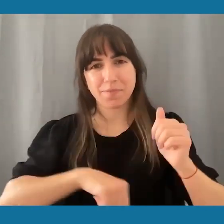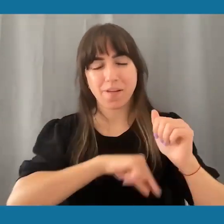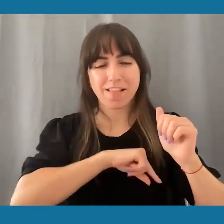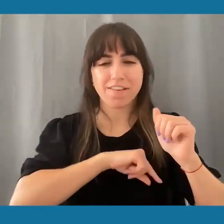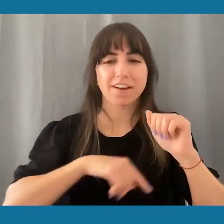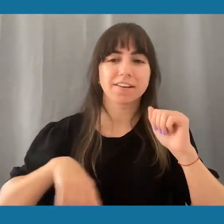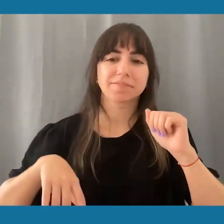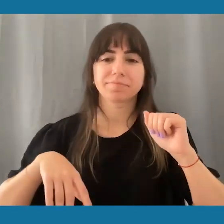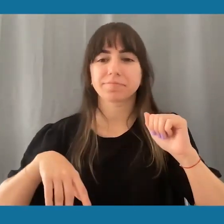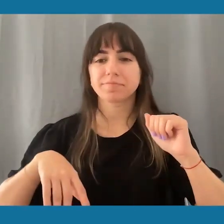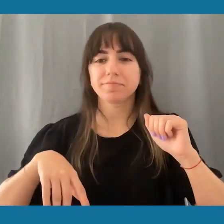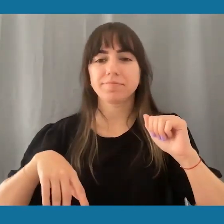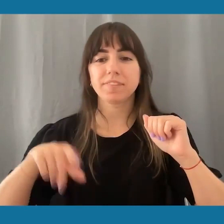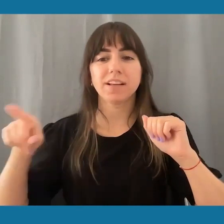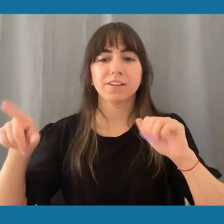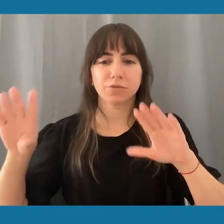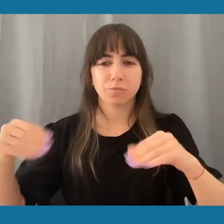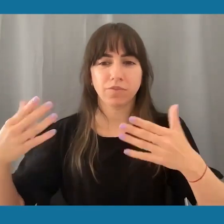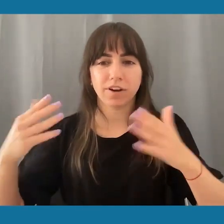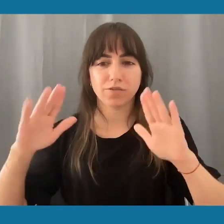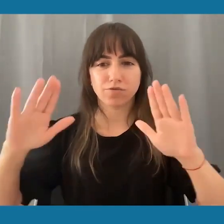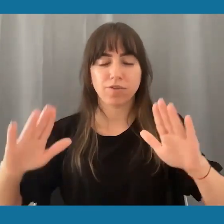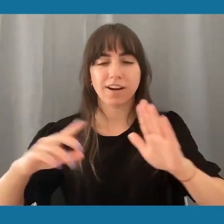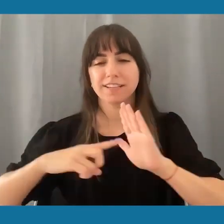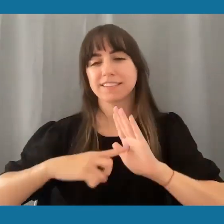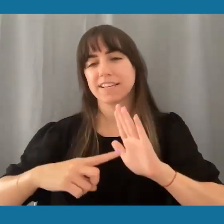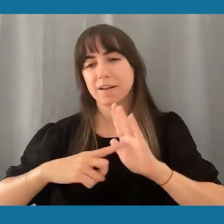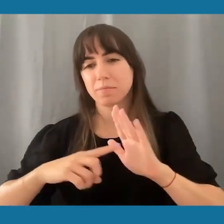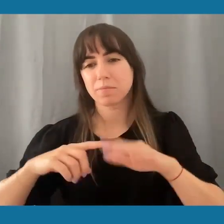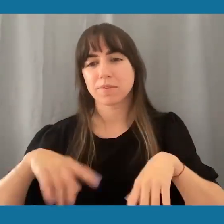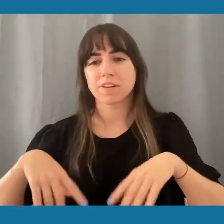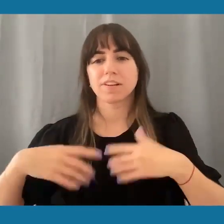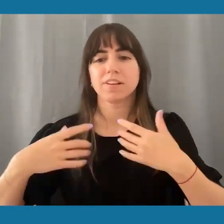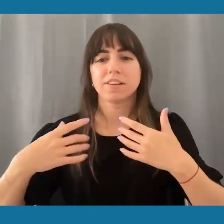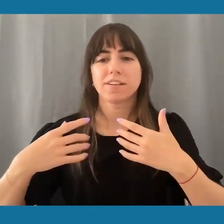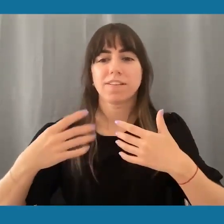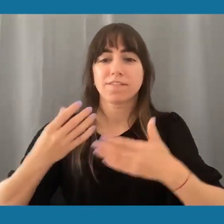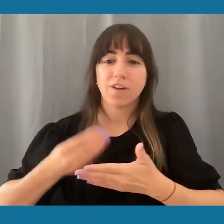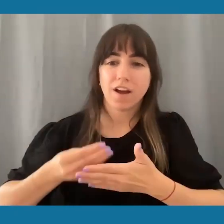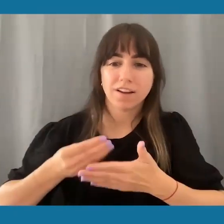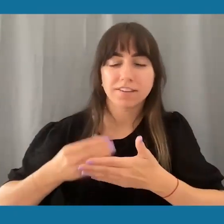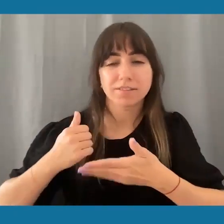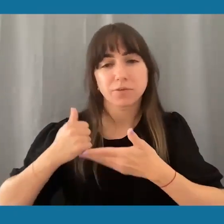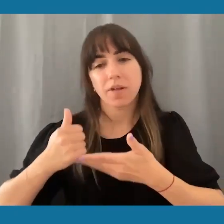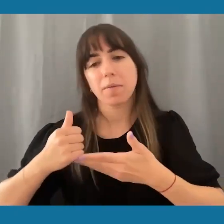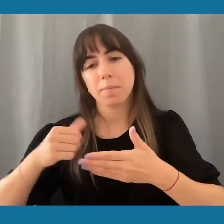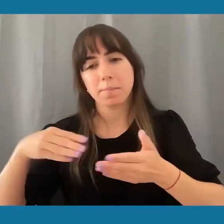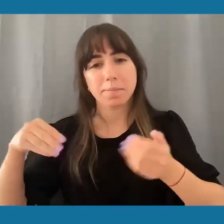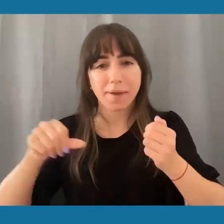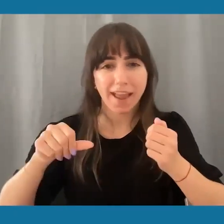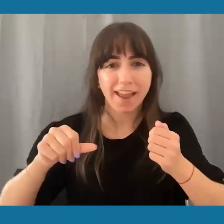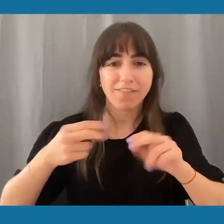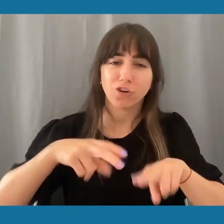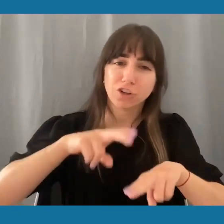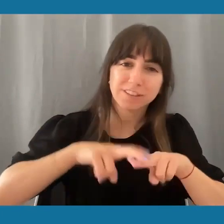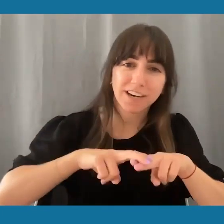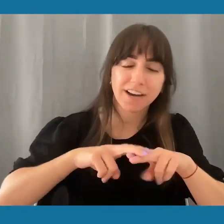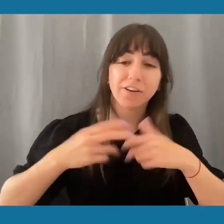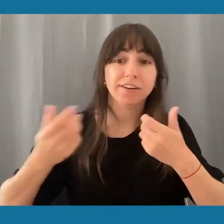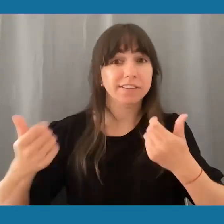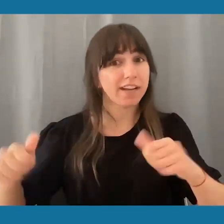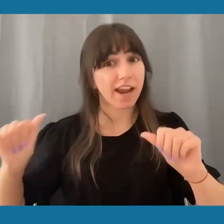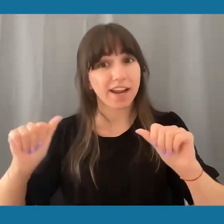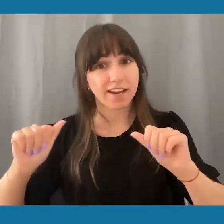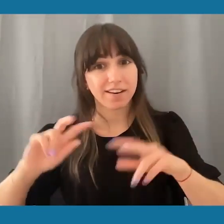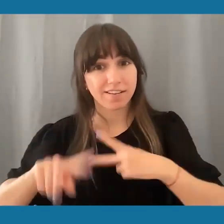great example of somebody utilizing these funds to help pay for a chair or something they needed. Is there any other type of expenses that you